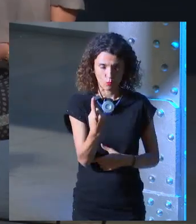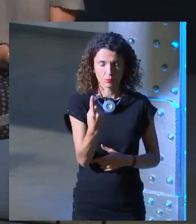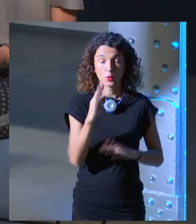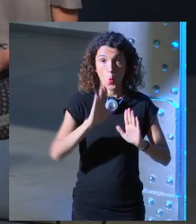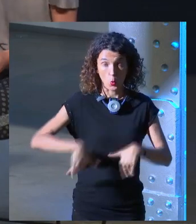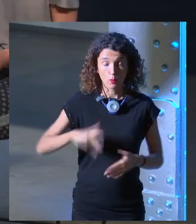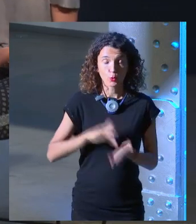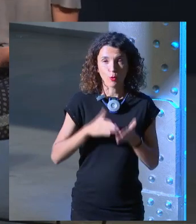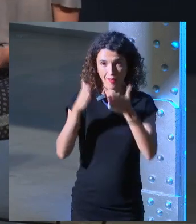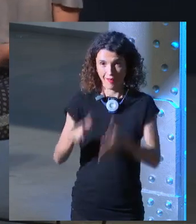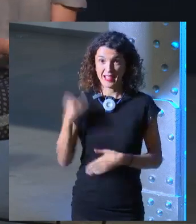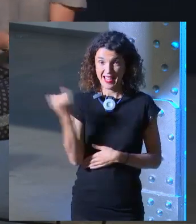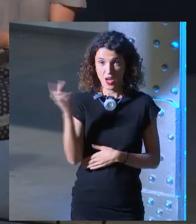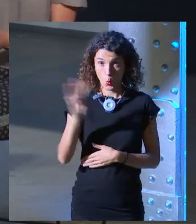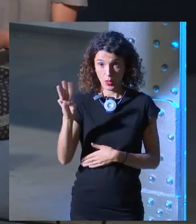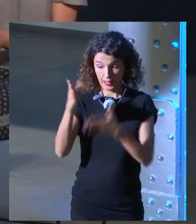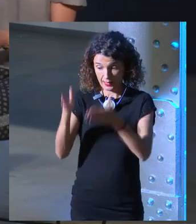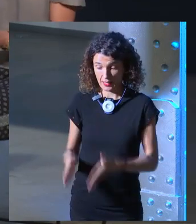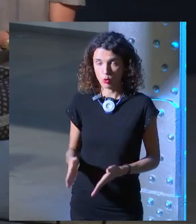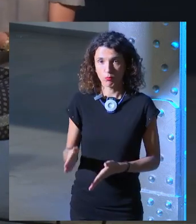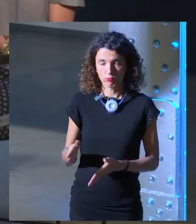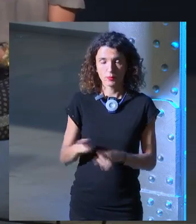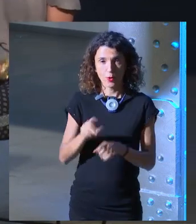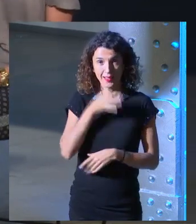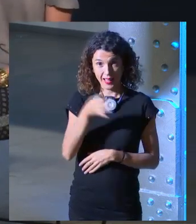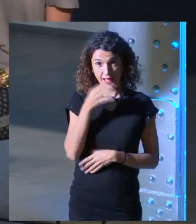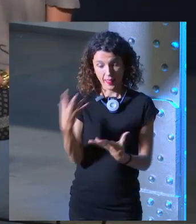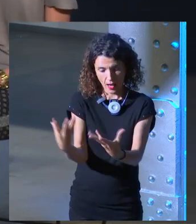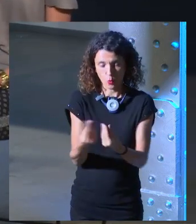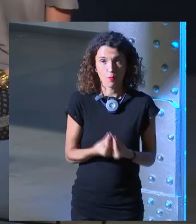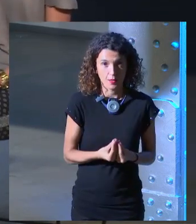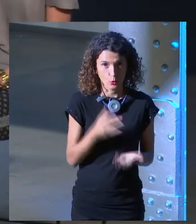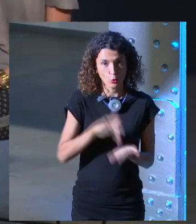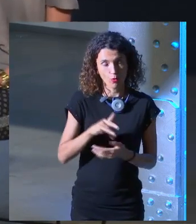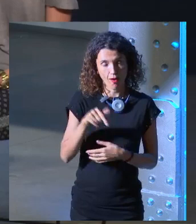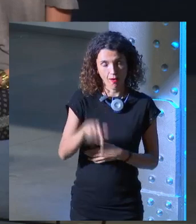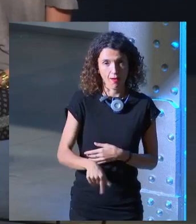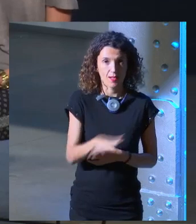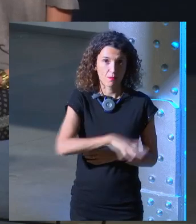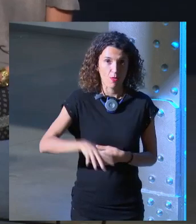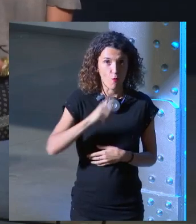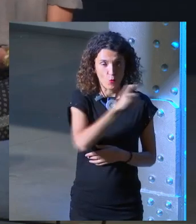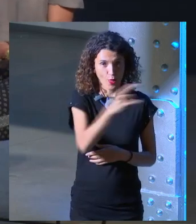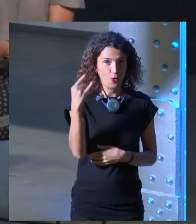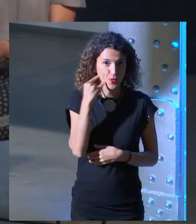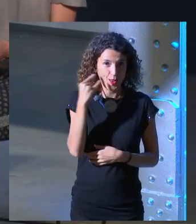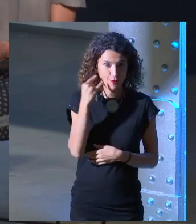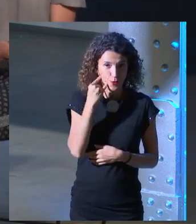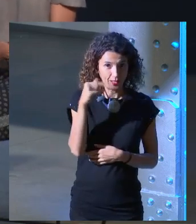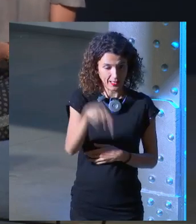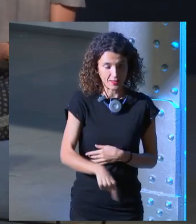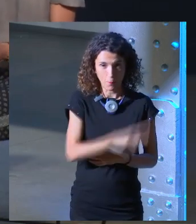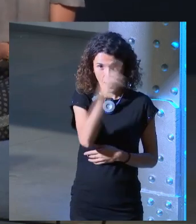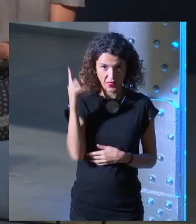literature is one and the same. And this is the case of Jeanette Winterson, who is here with us this evening in Fundación